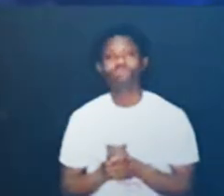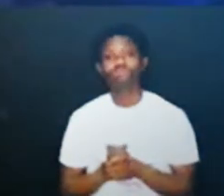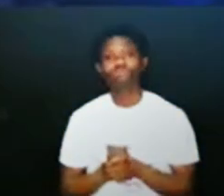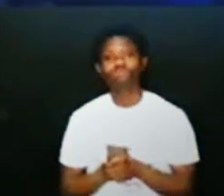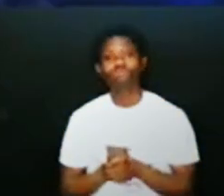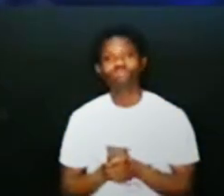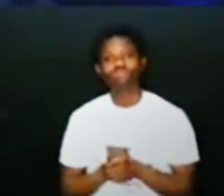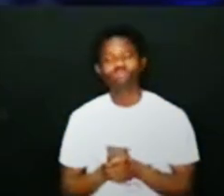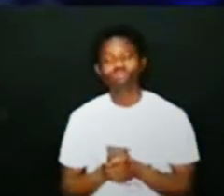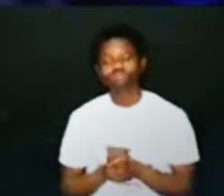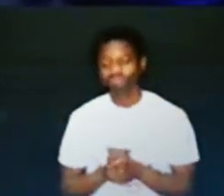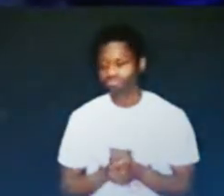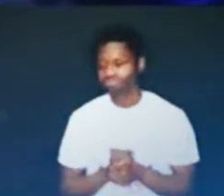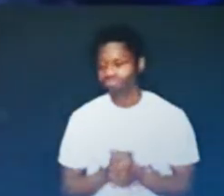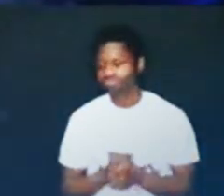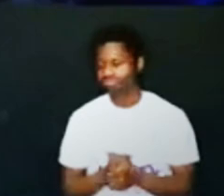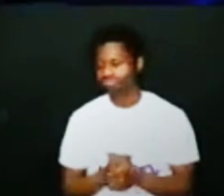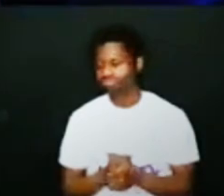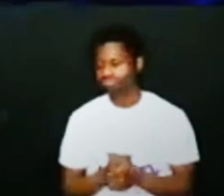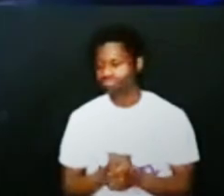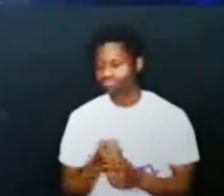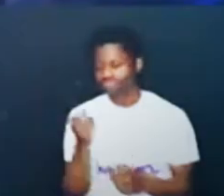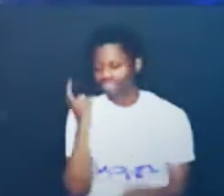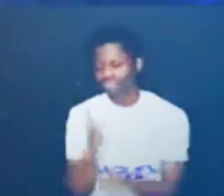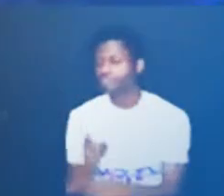He is issuing instructions. Directives.